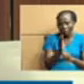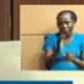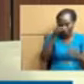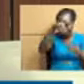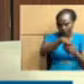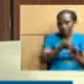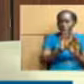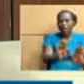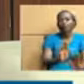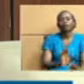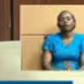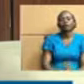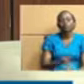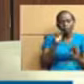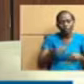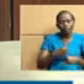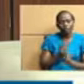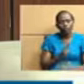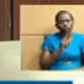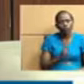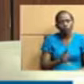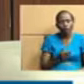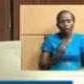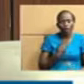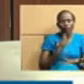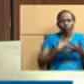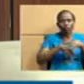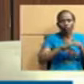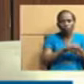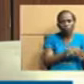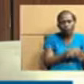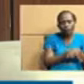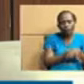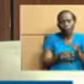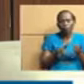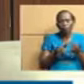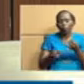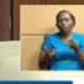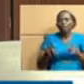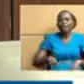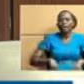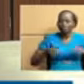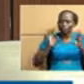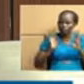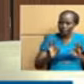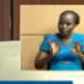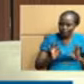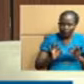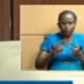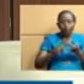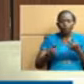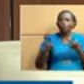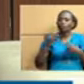their oversight. They must ensure there is inclusivity, they must ensure there is a life of dignity, they must